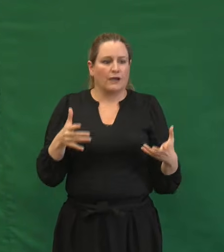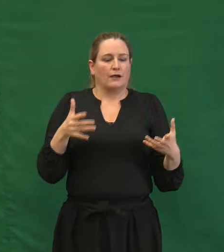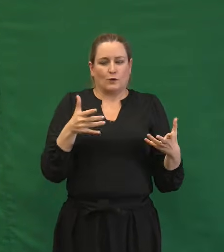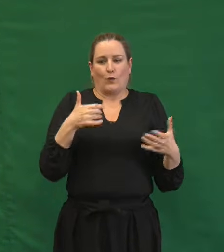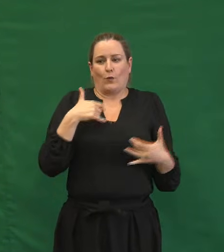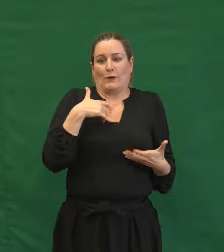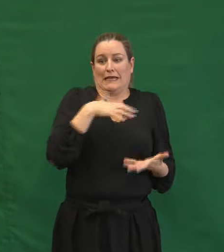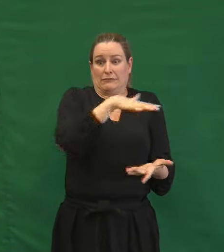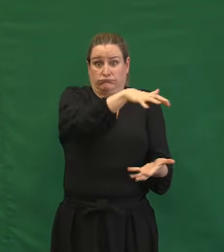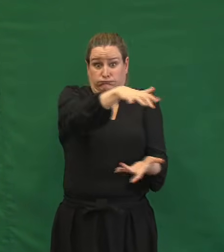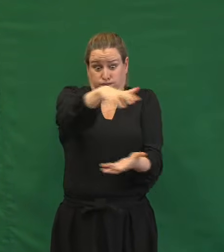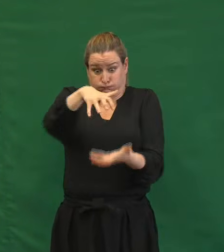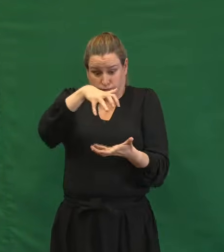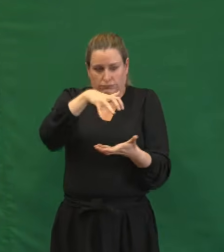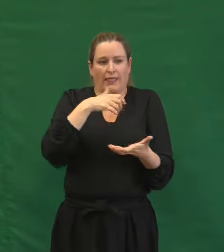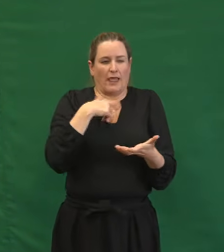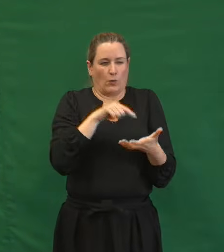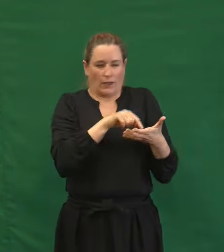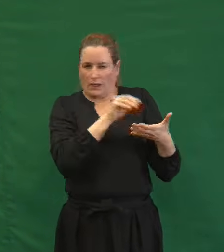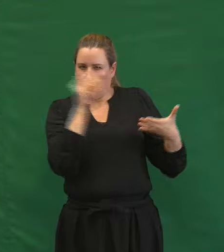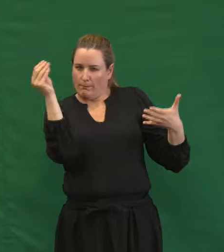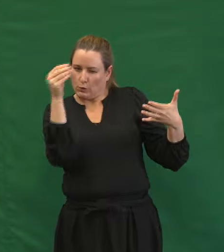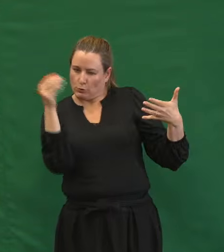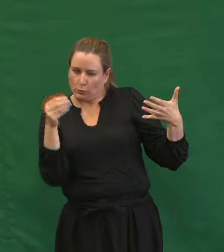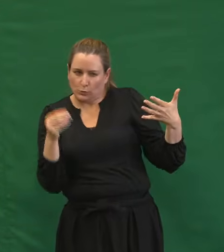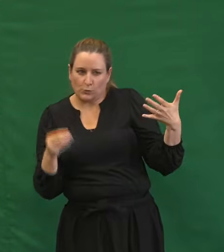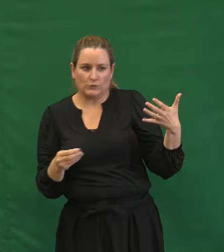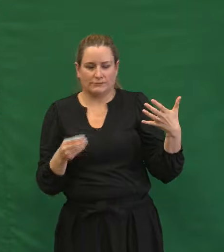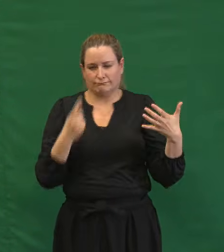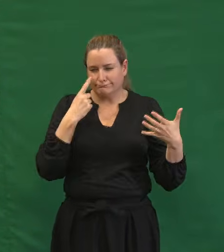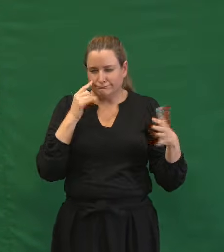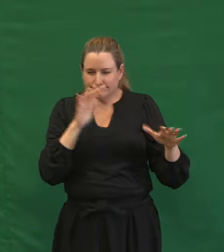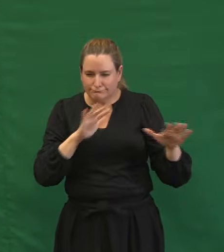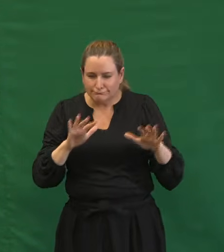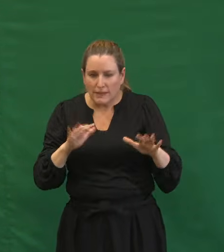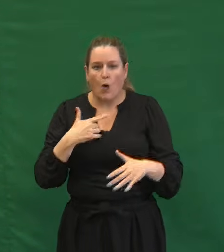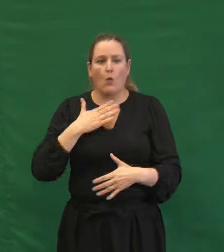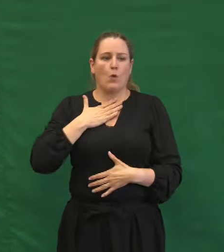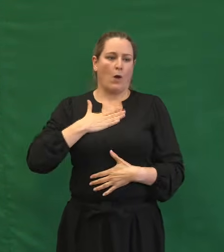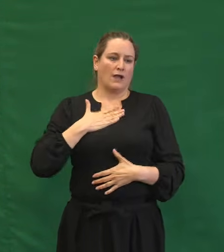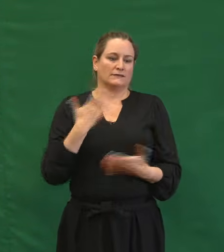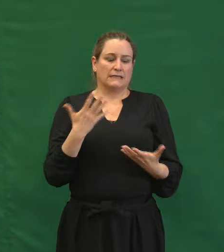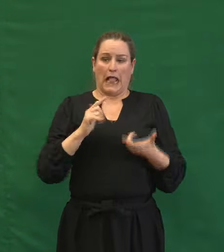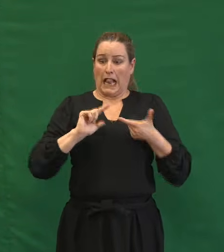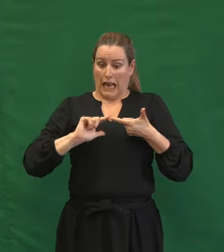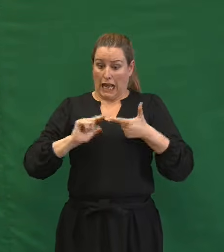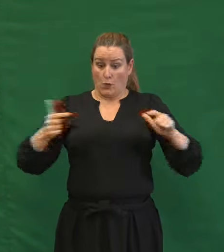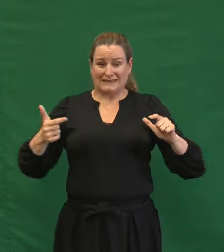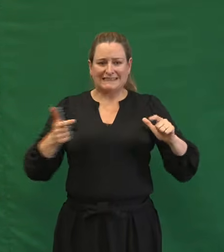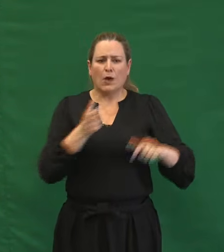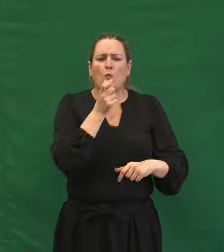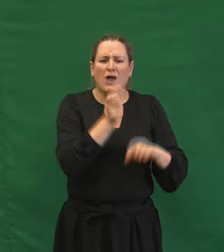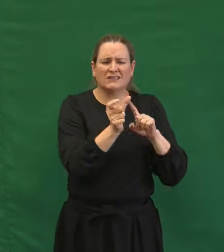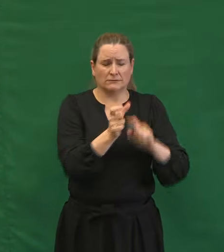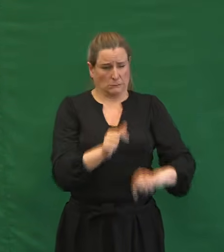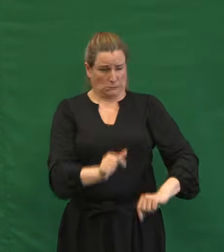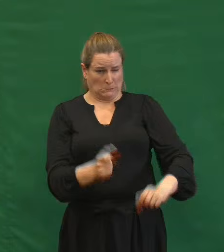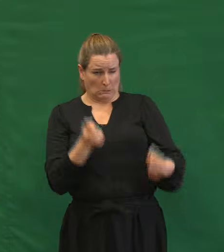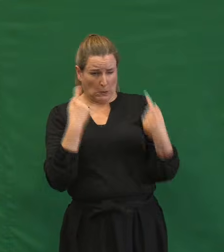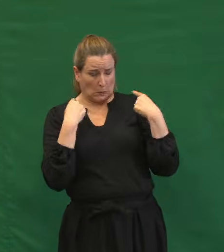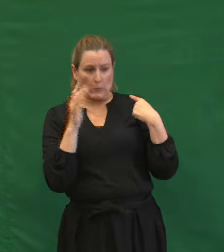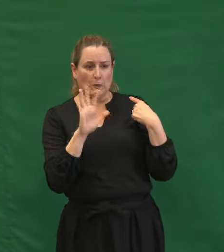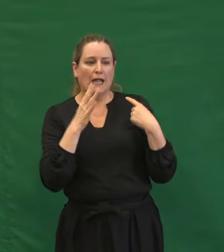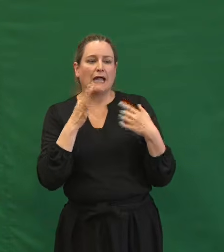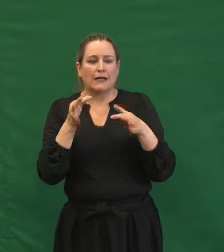the data on SASL. And we also want a glossary of linguistic terms to be available either as part of the grammar, as part